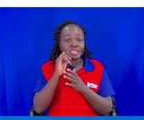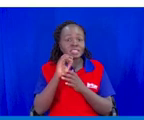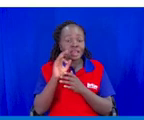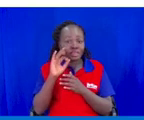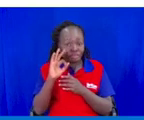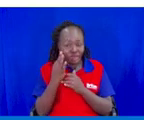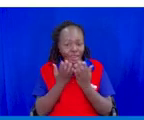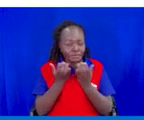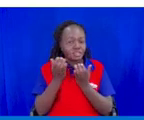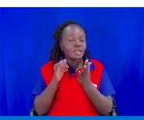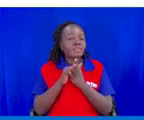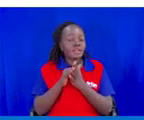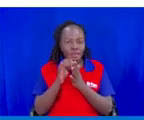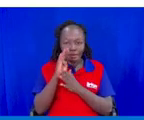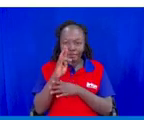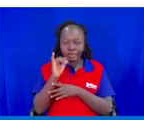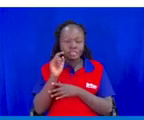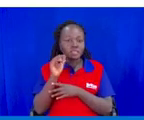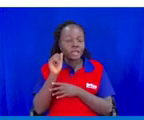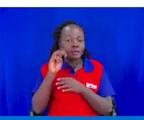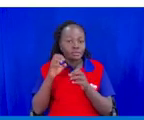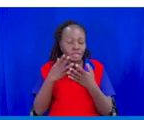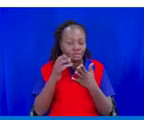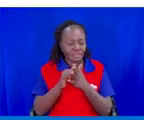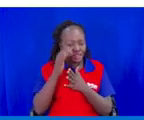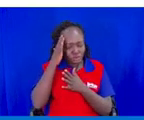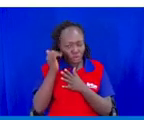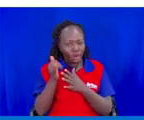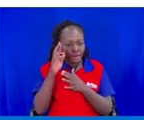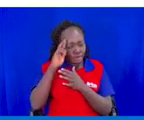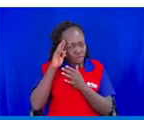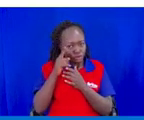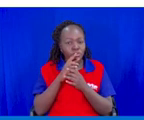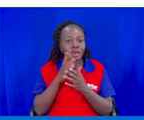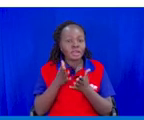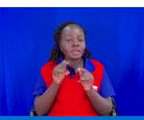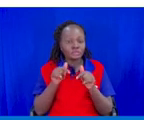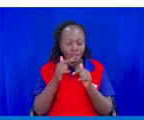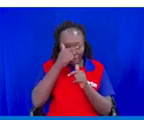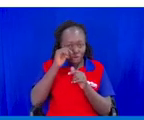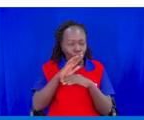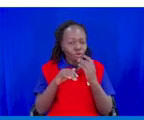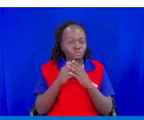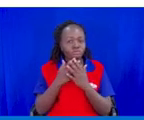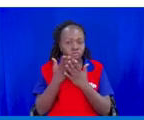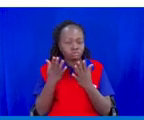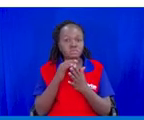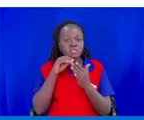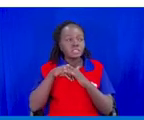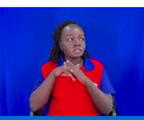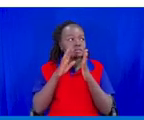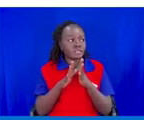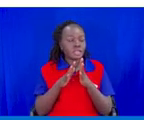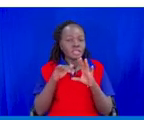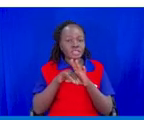that Britam is present in, and is really the reason why you're here today, because all of you are investors into the unit trust funds that are